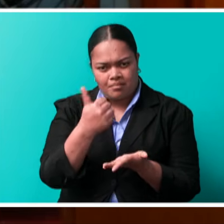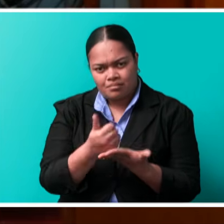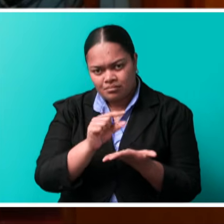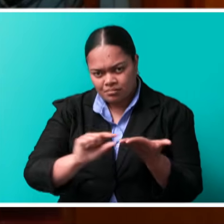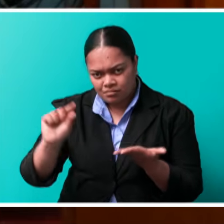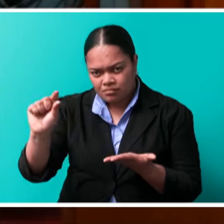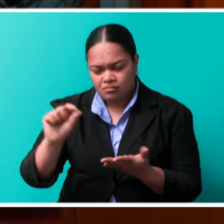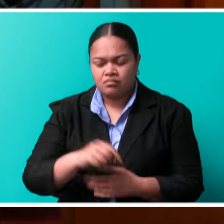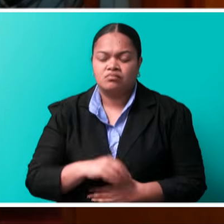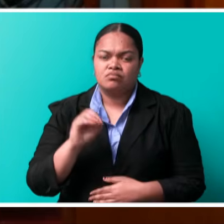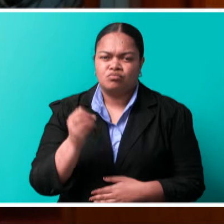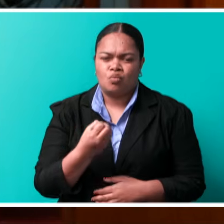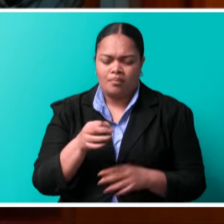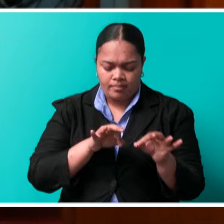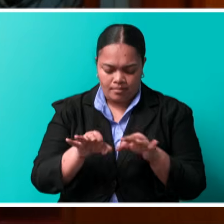development, Mr. Speaker, sir.